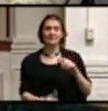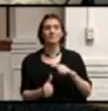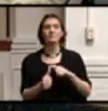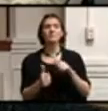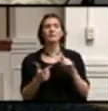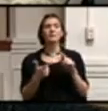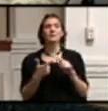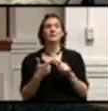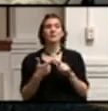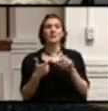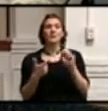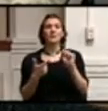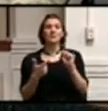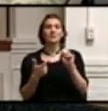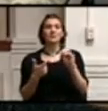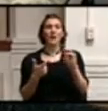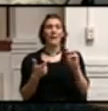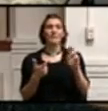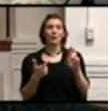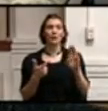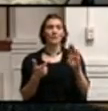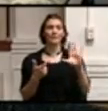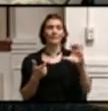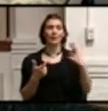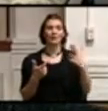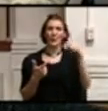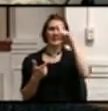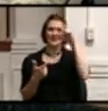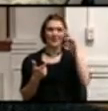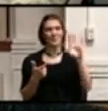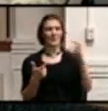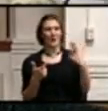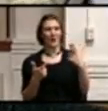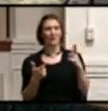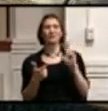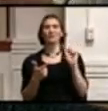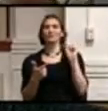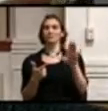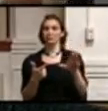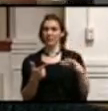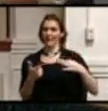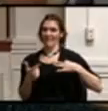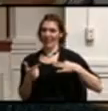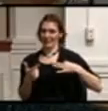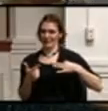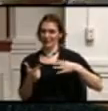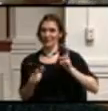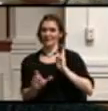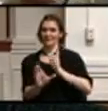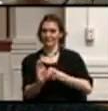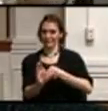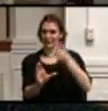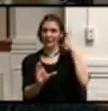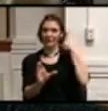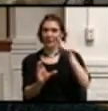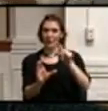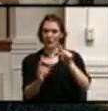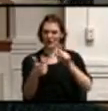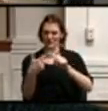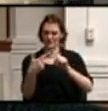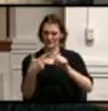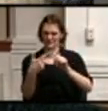and Summer Birch is putting their name forward for